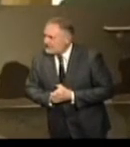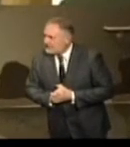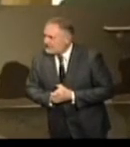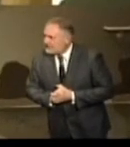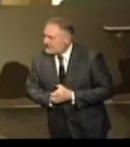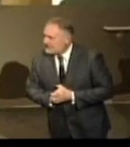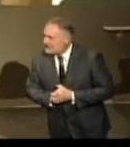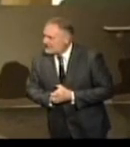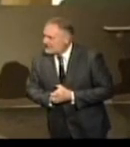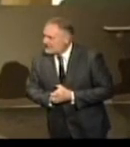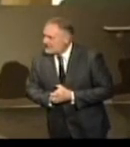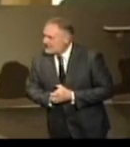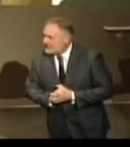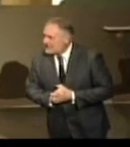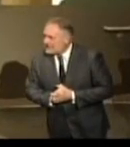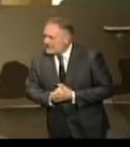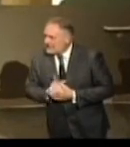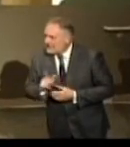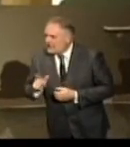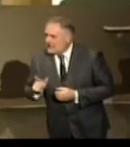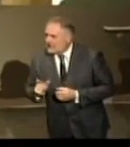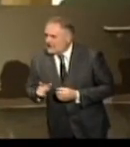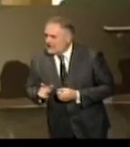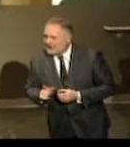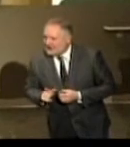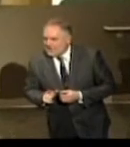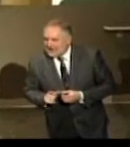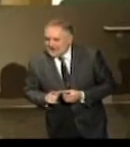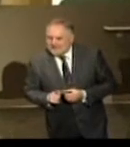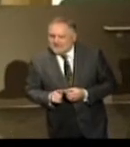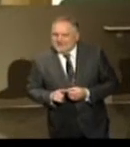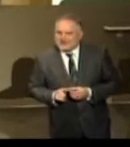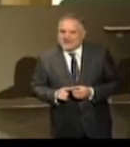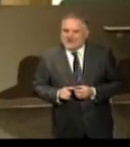One of the hottest topics of our day